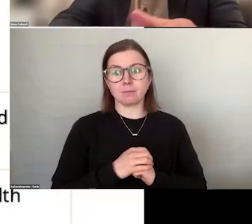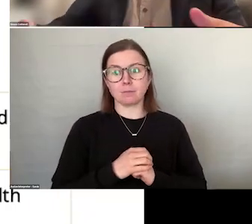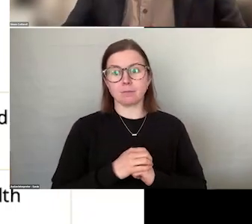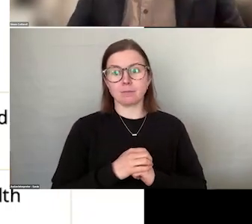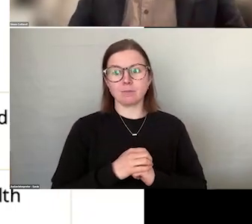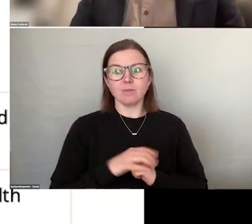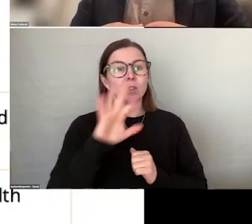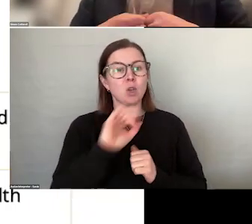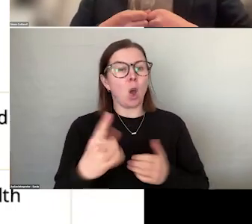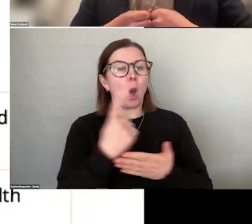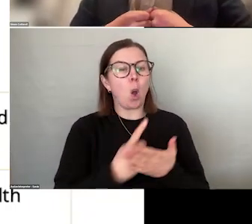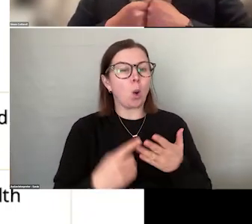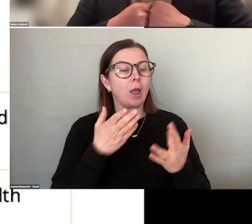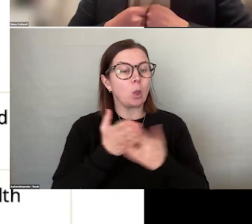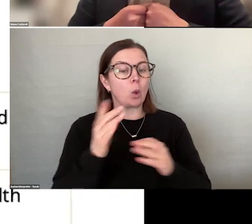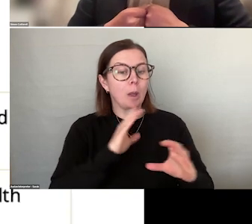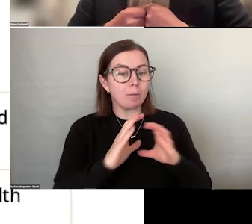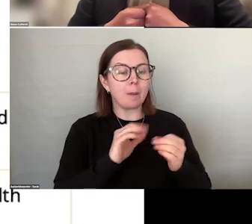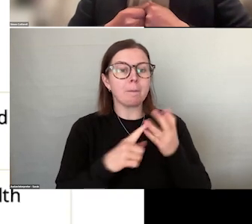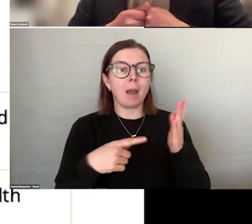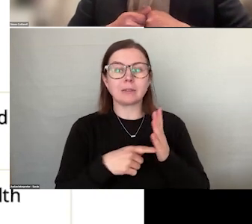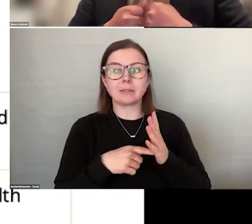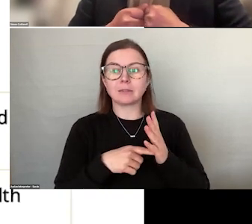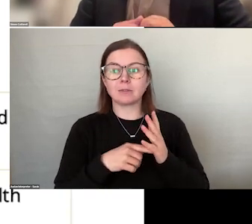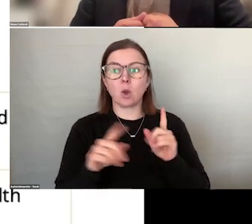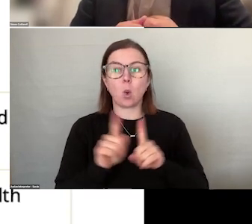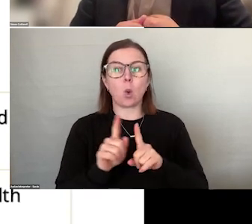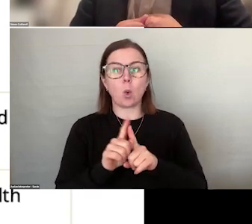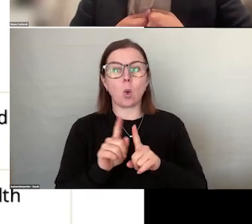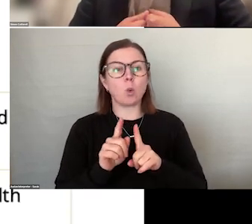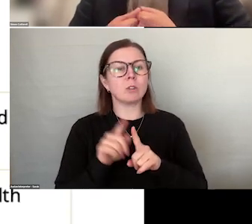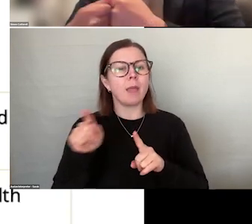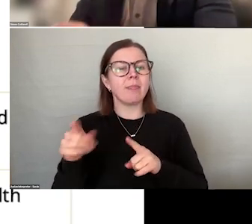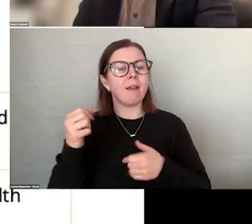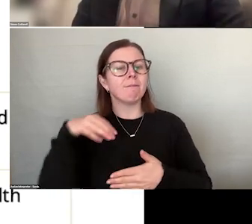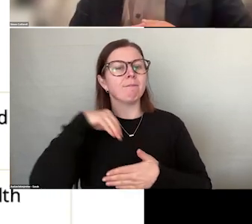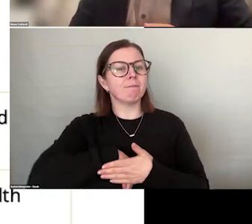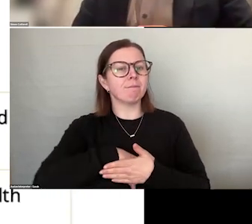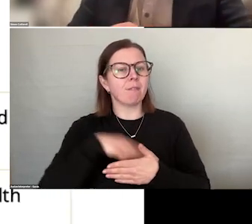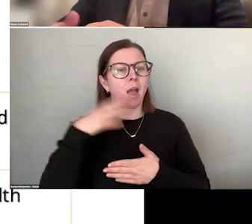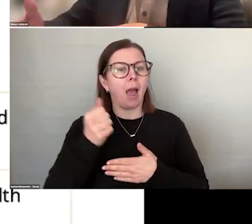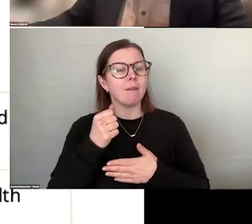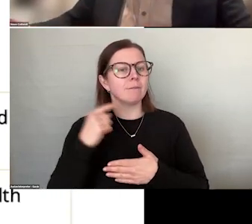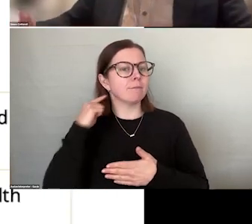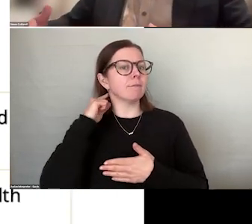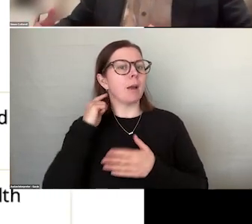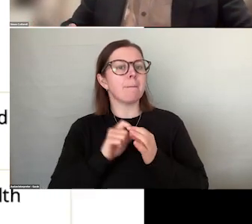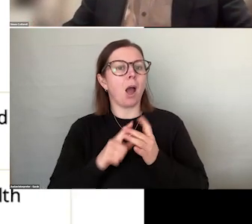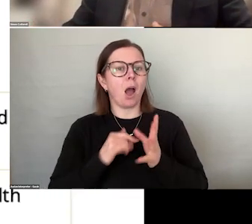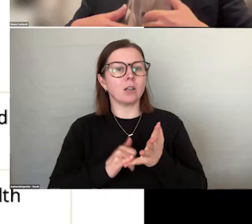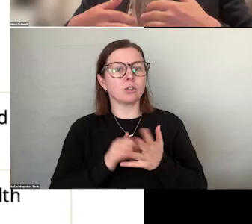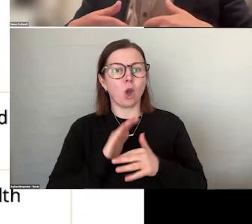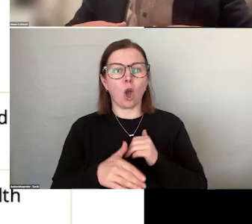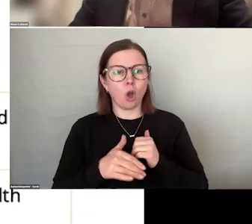not just in that communication, but also in not holding unconscious bias towards people with intellectual disability and